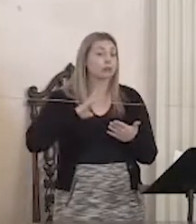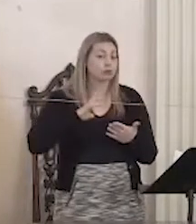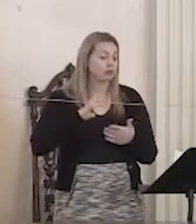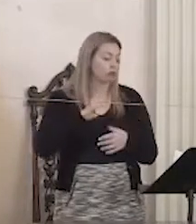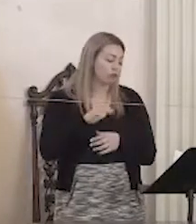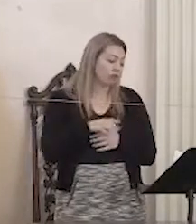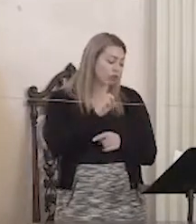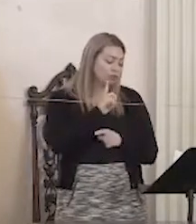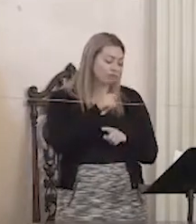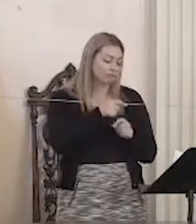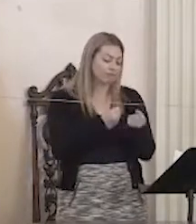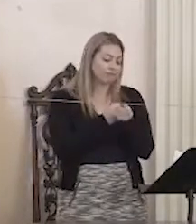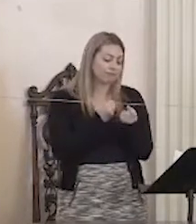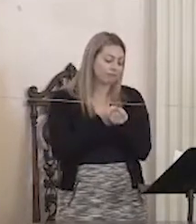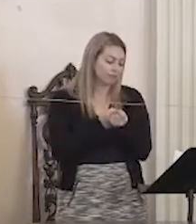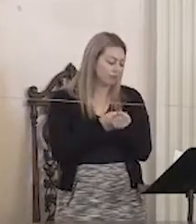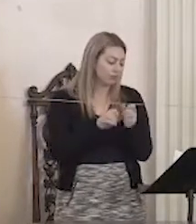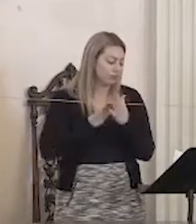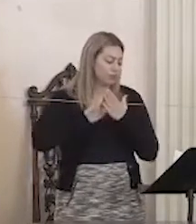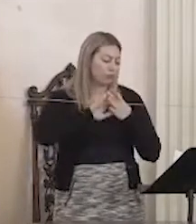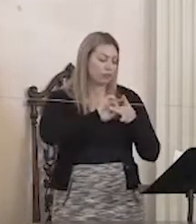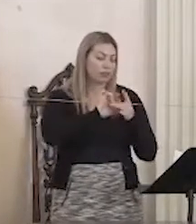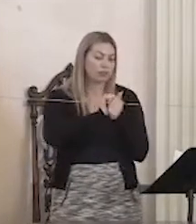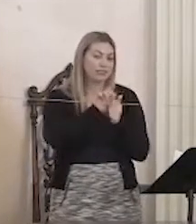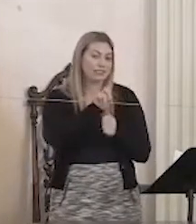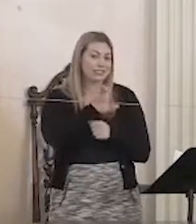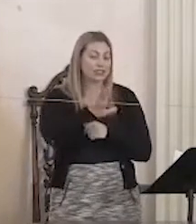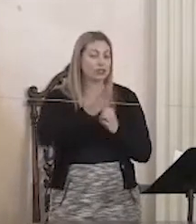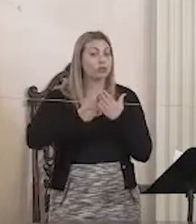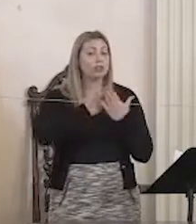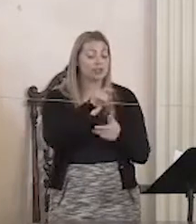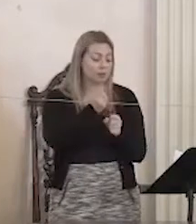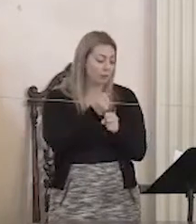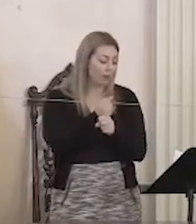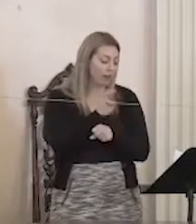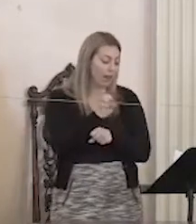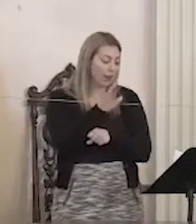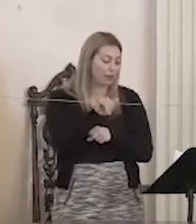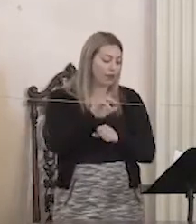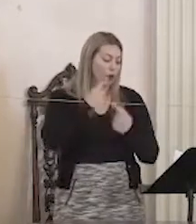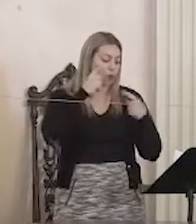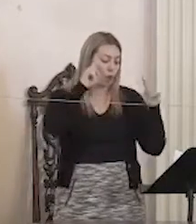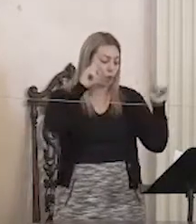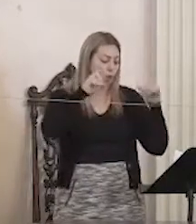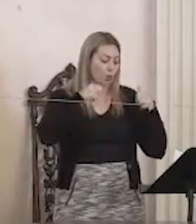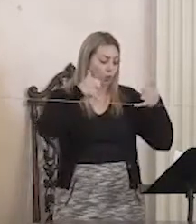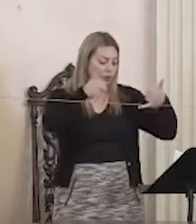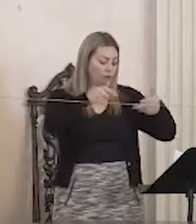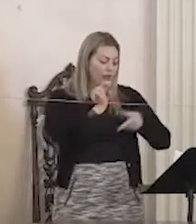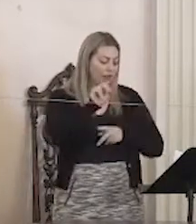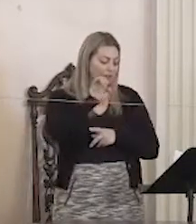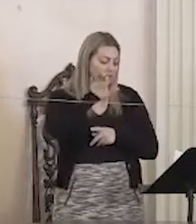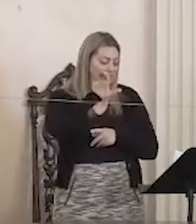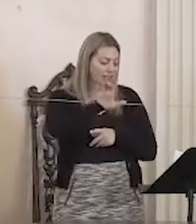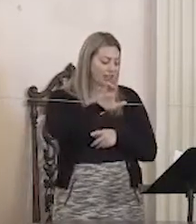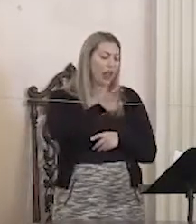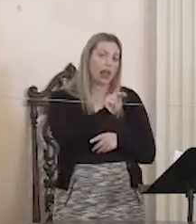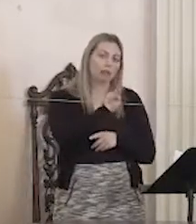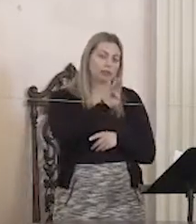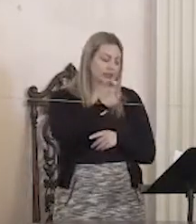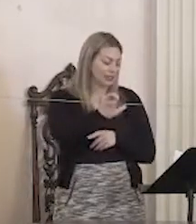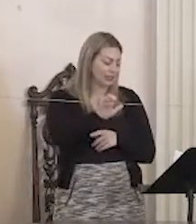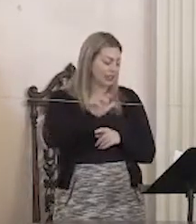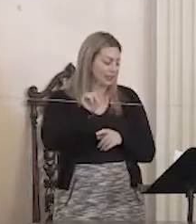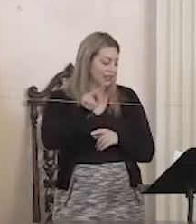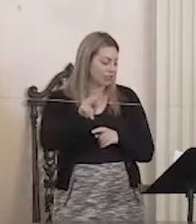built relationships with the DC community. He created an Emmy Award-winning NBC television program, The David Eaton Show. He